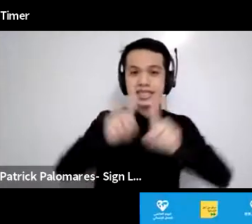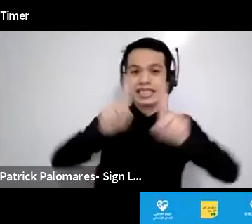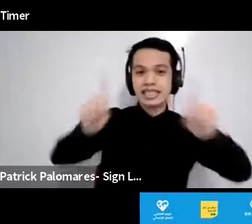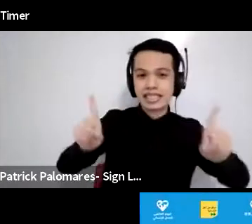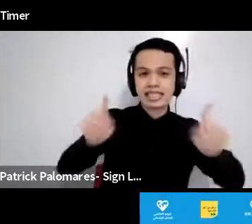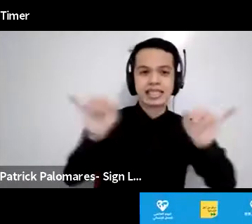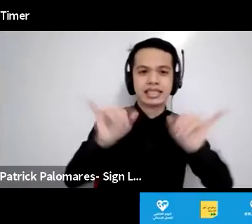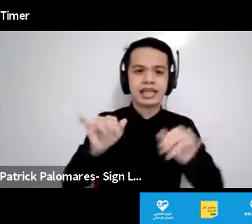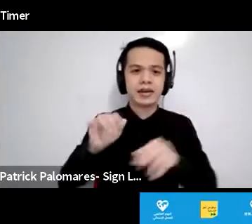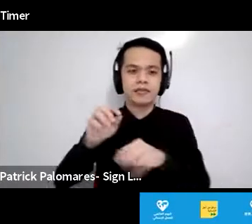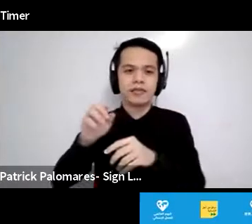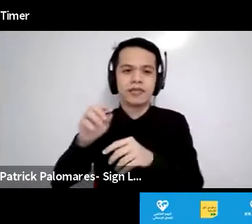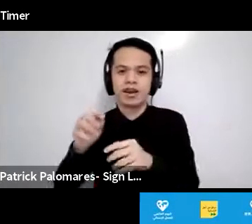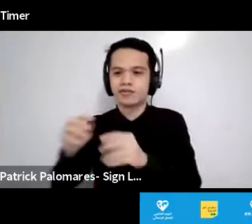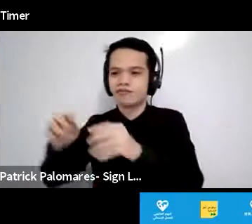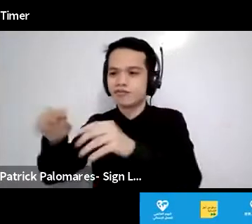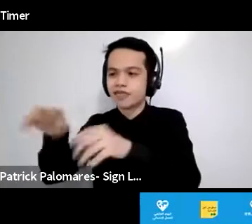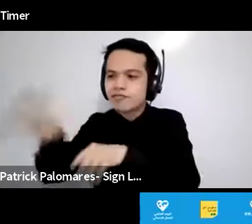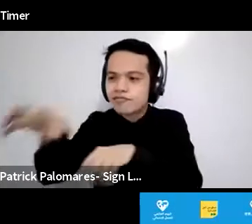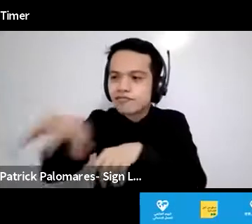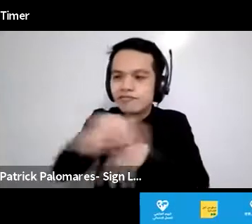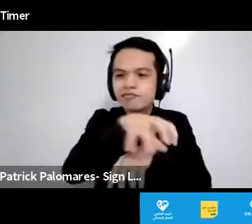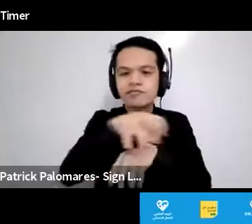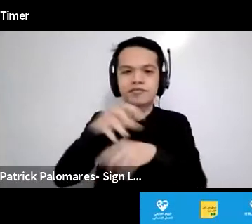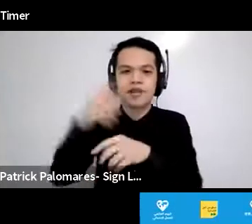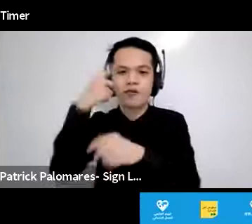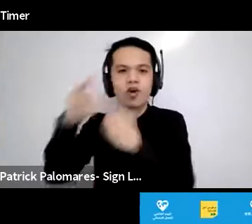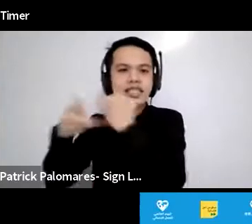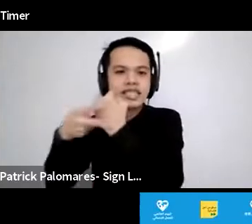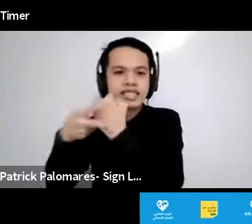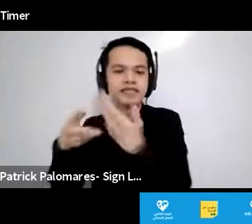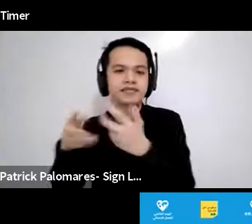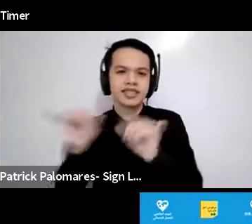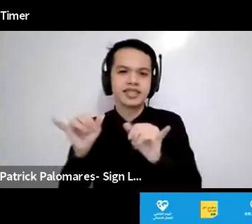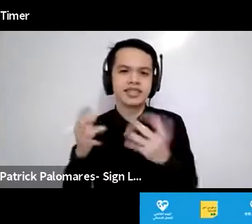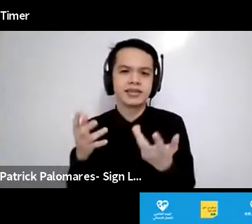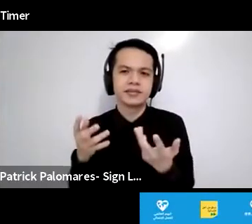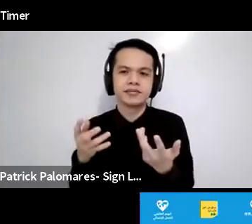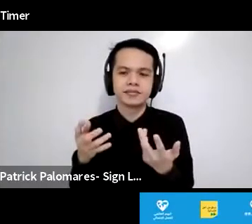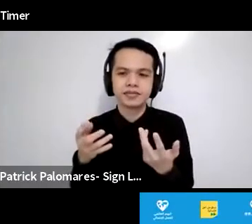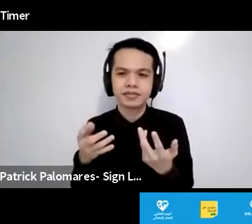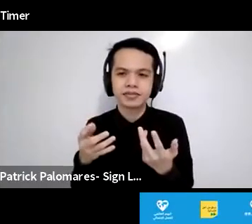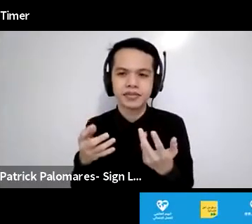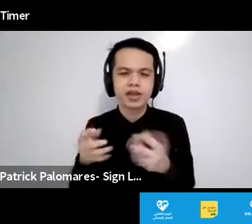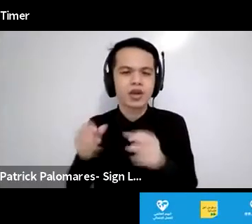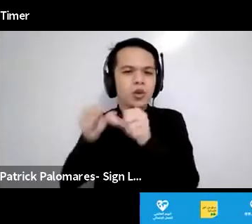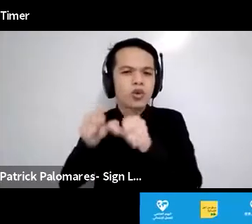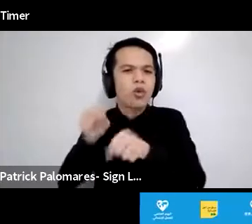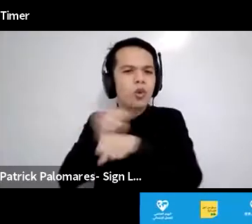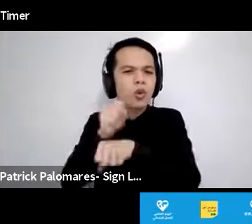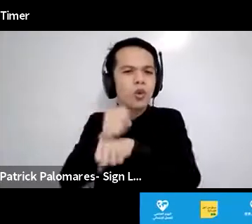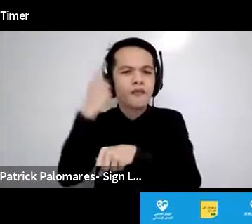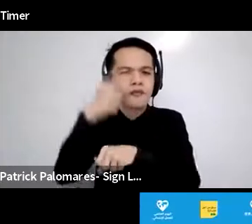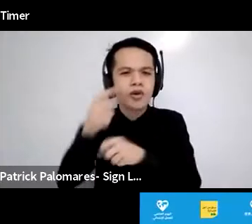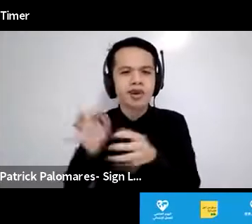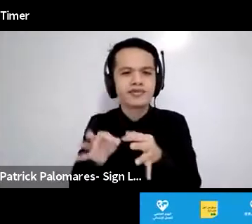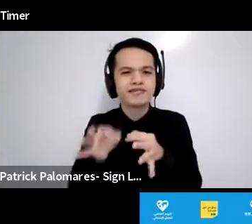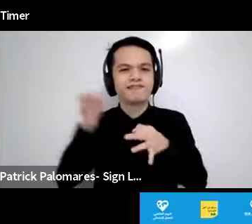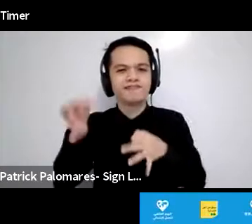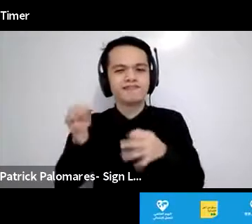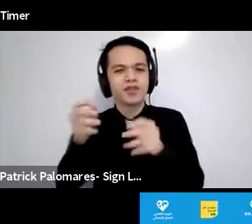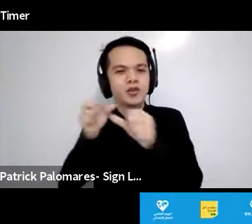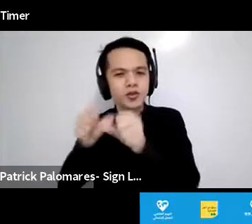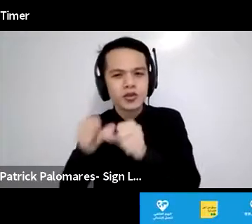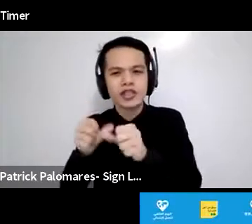evacuation centers, in distribution centers. There were also continued work on extensive risk